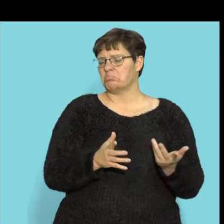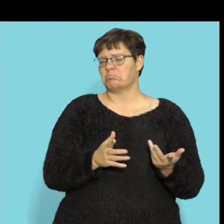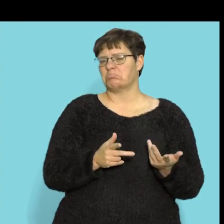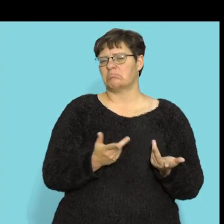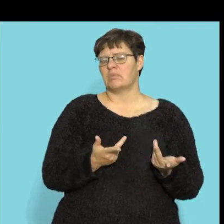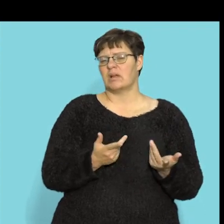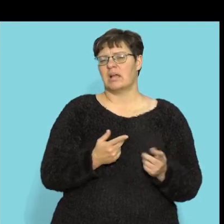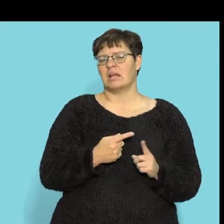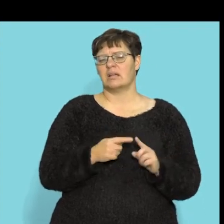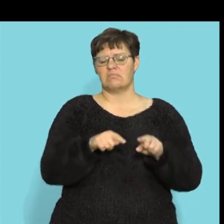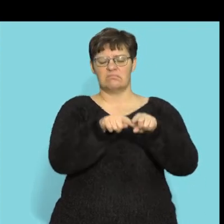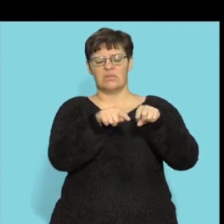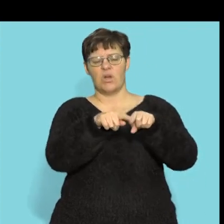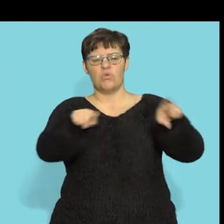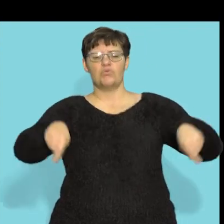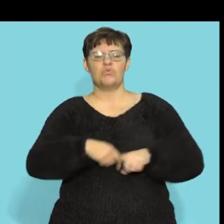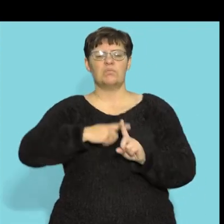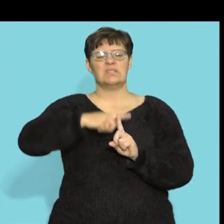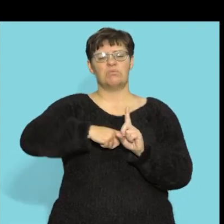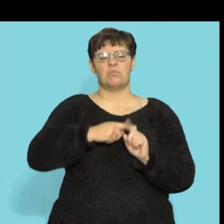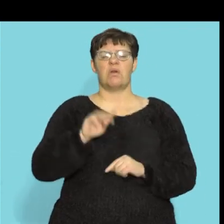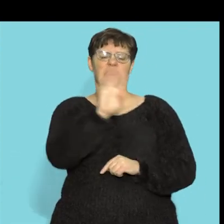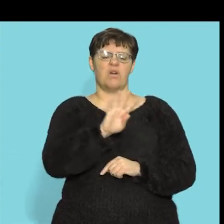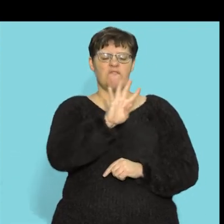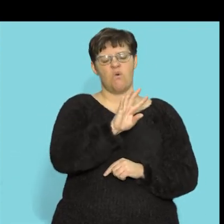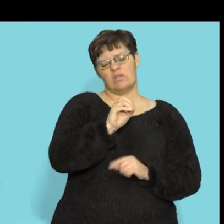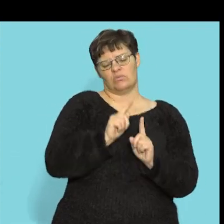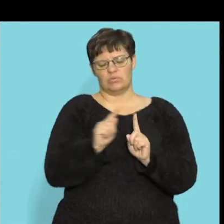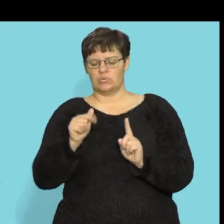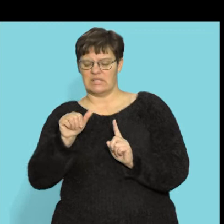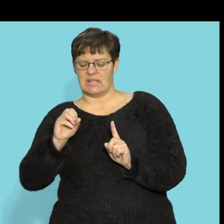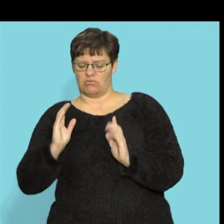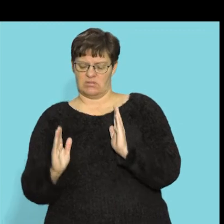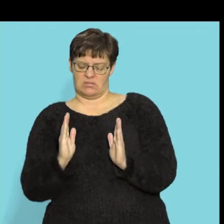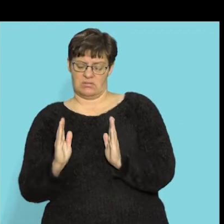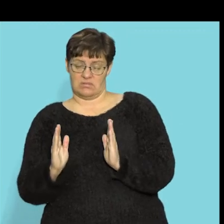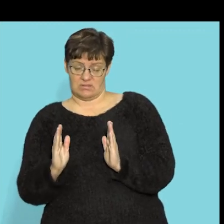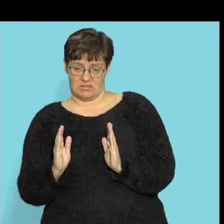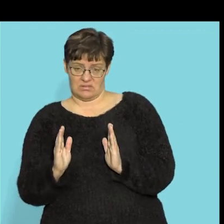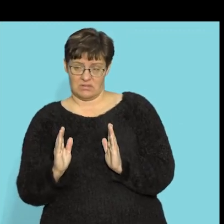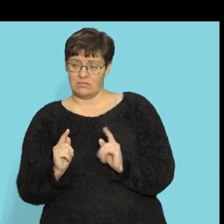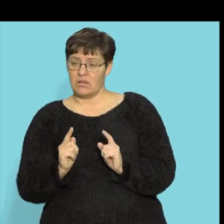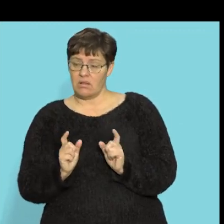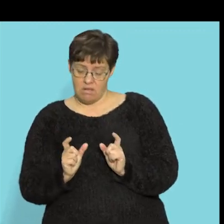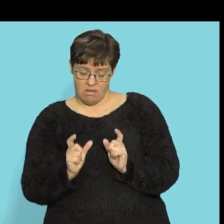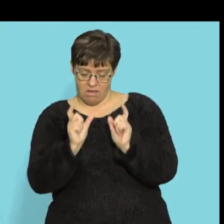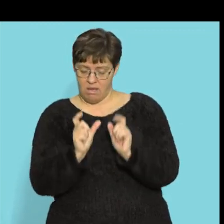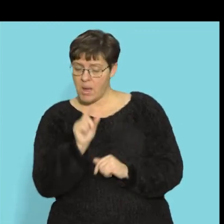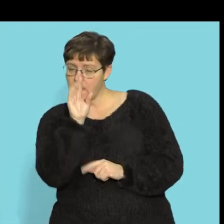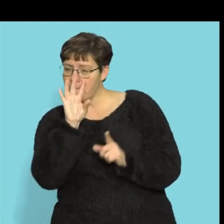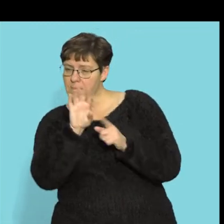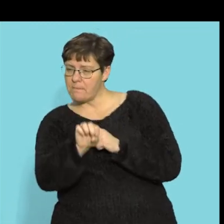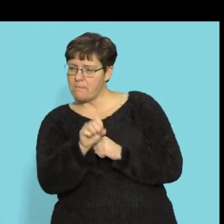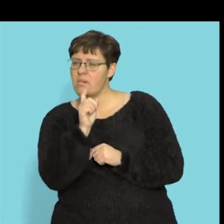usually between, your 400 and 600 kelvins, for argument's sake. Then within that temperature interval,